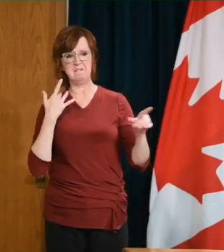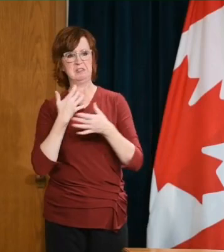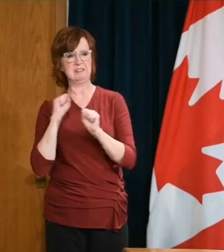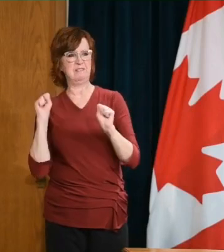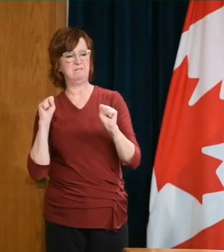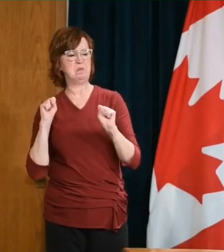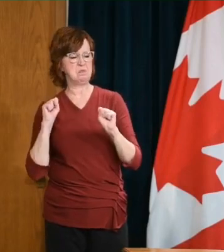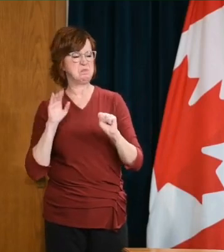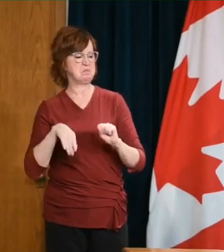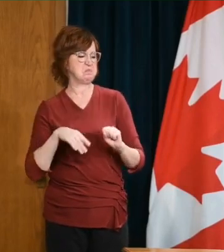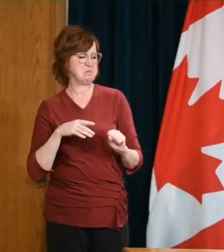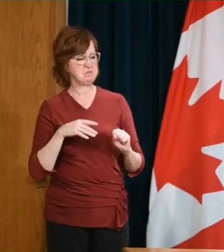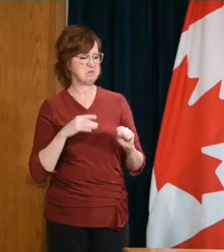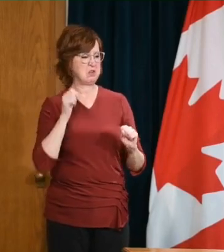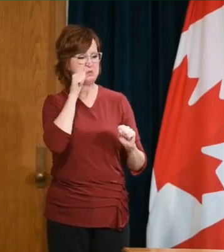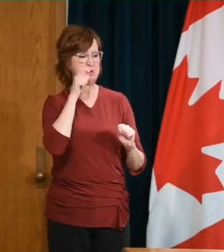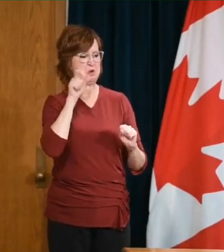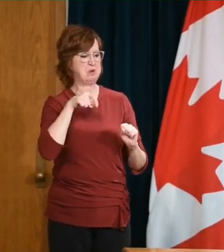would be